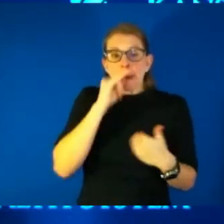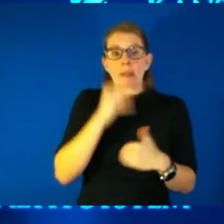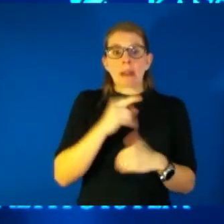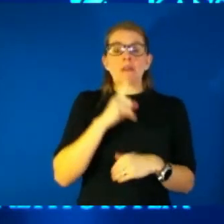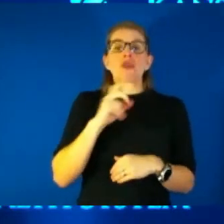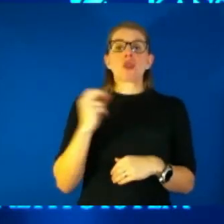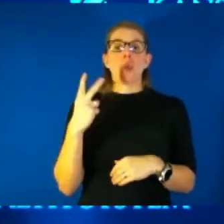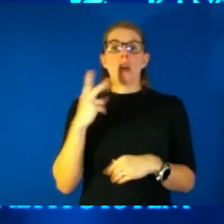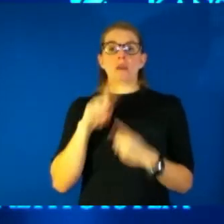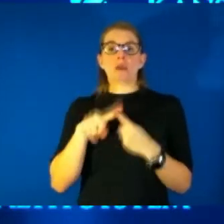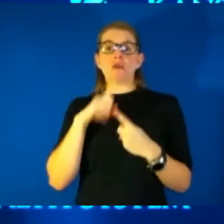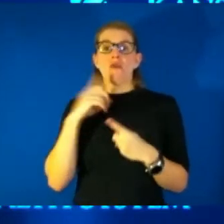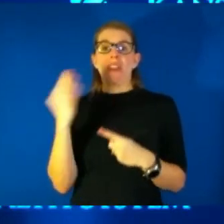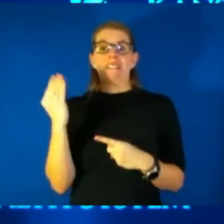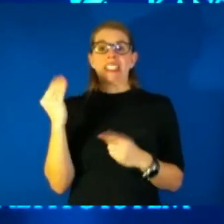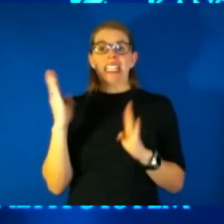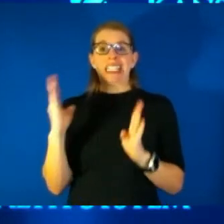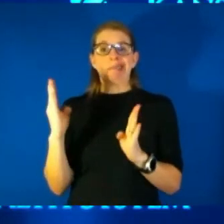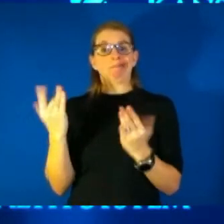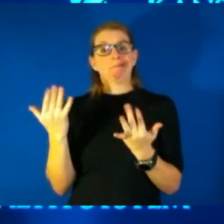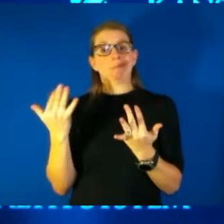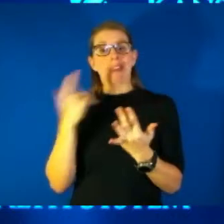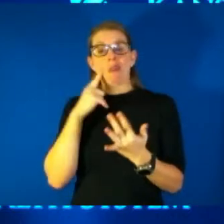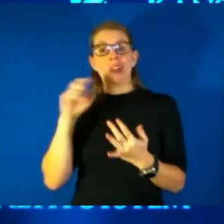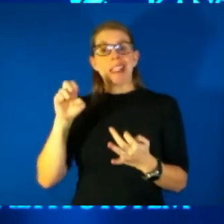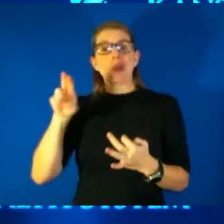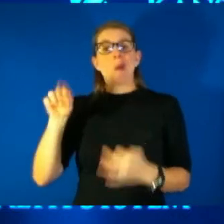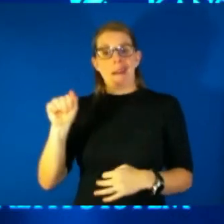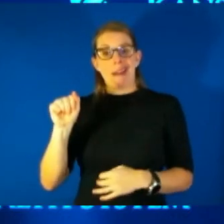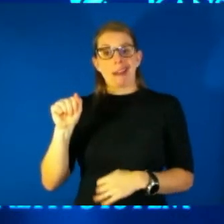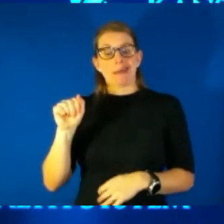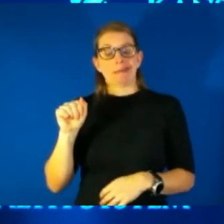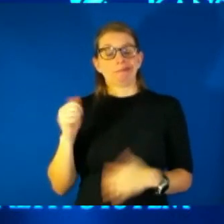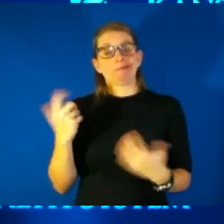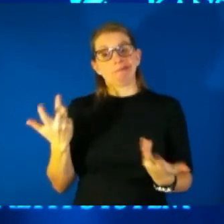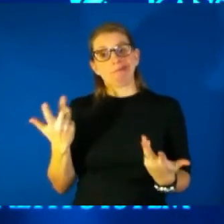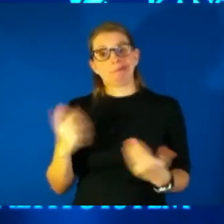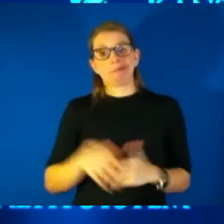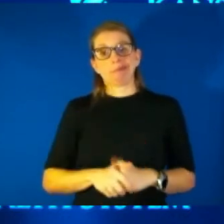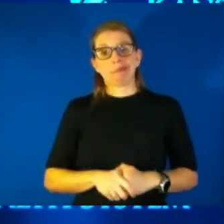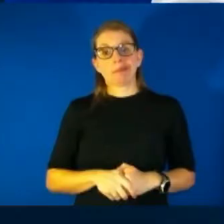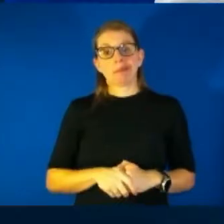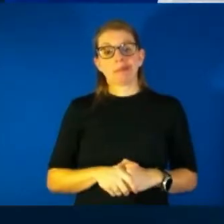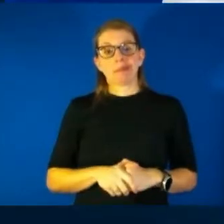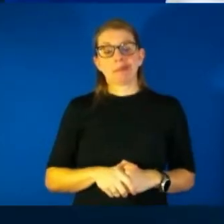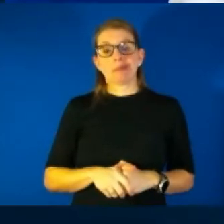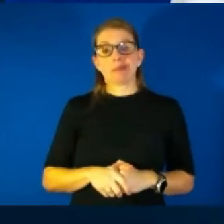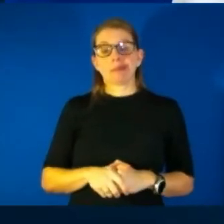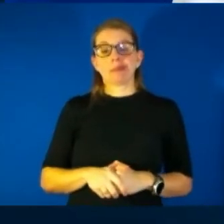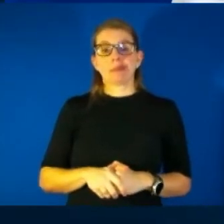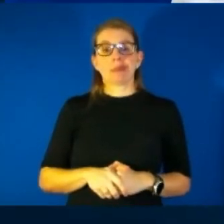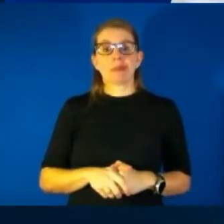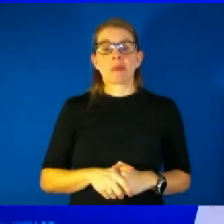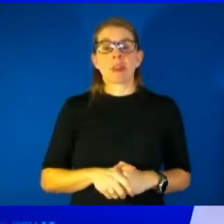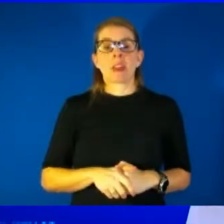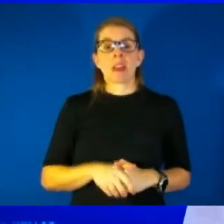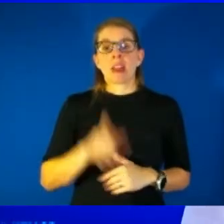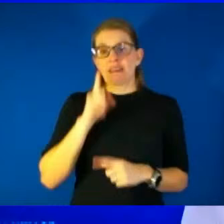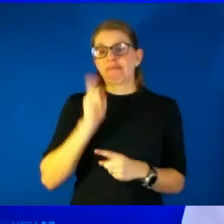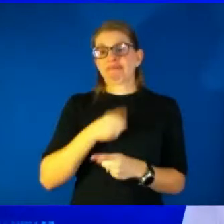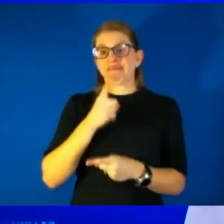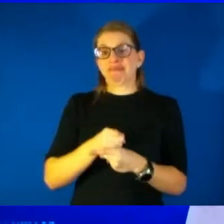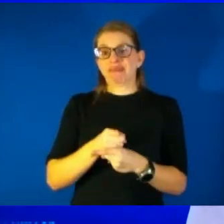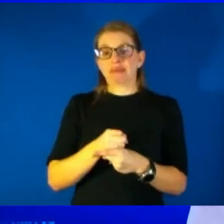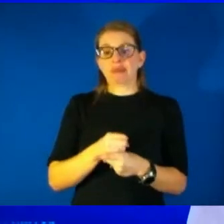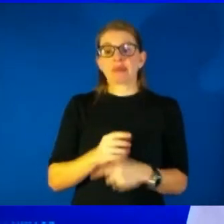range, we're just going to have to wait for early use authorization. Doc Hawk to be expanded, I think. Yeah, I think that's right. We here